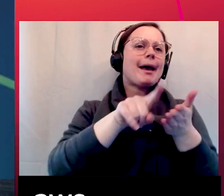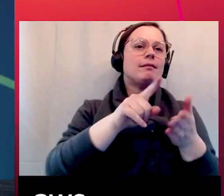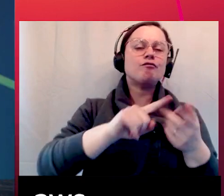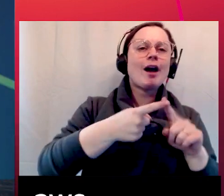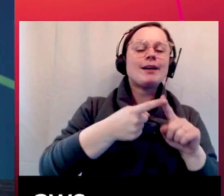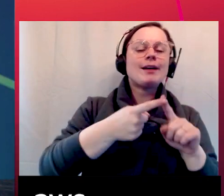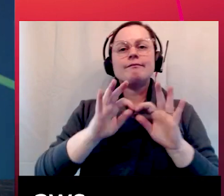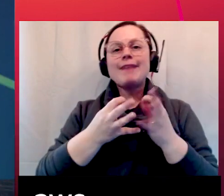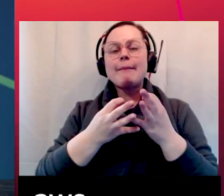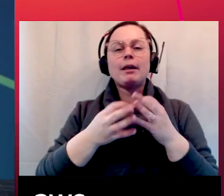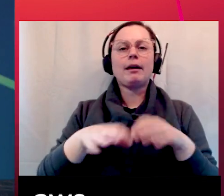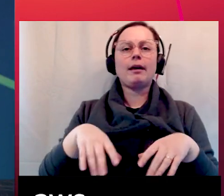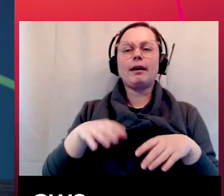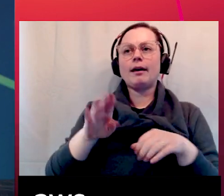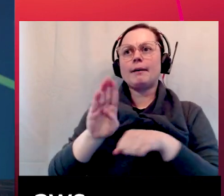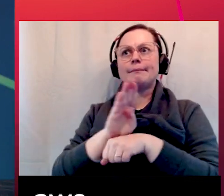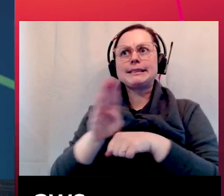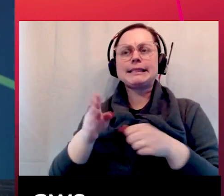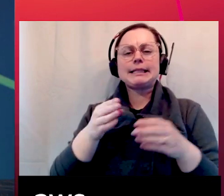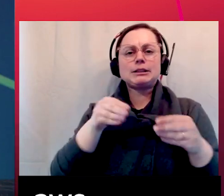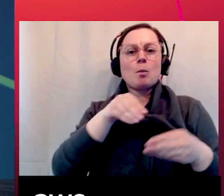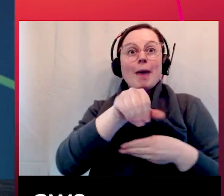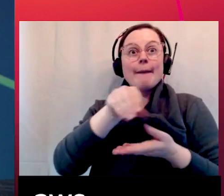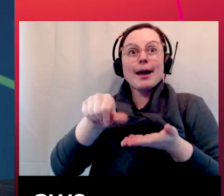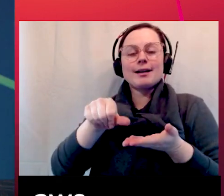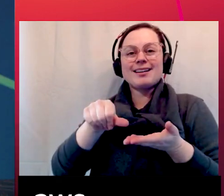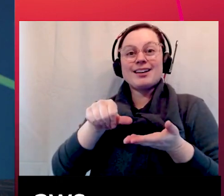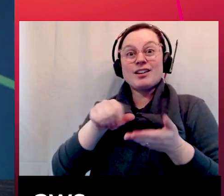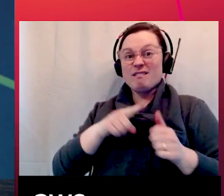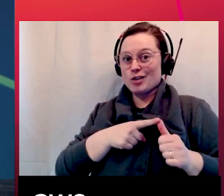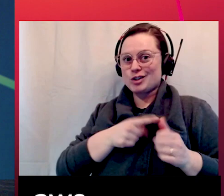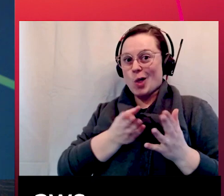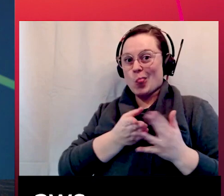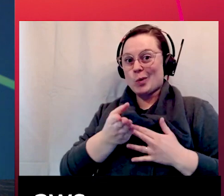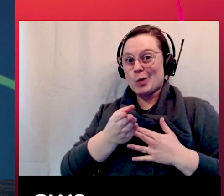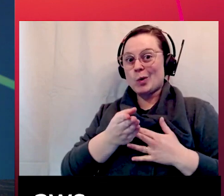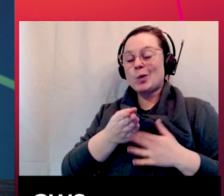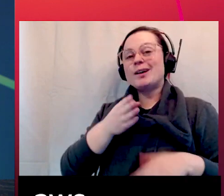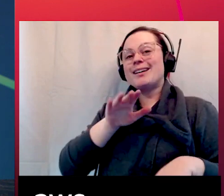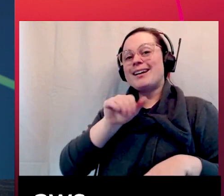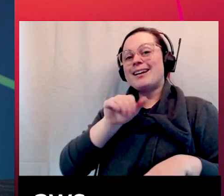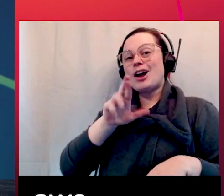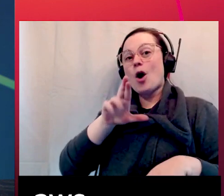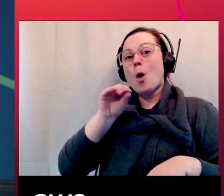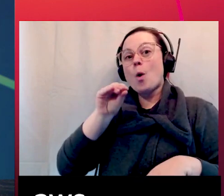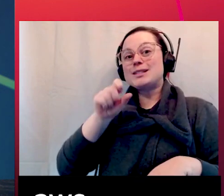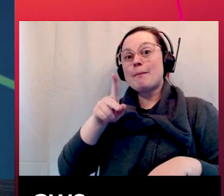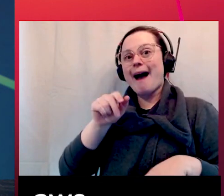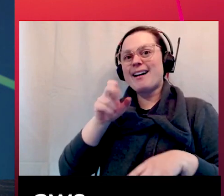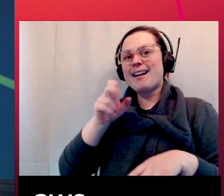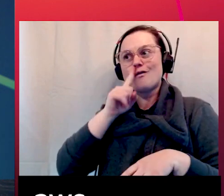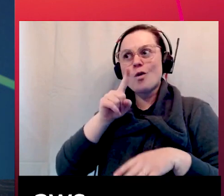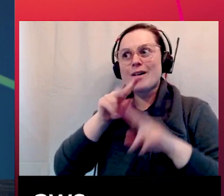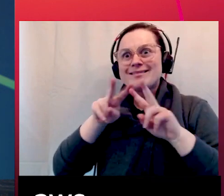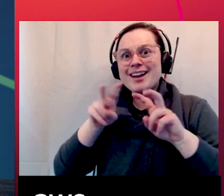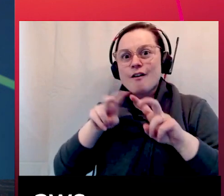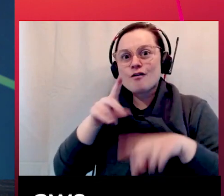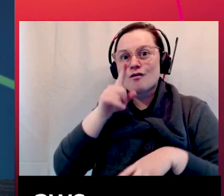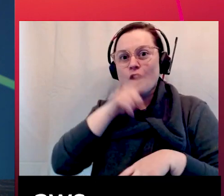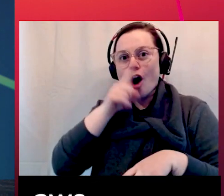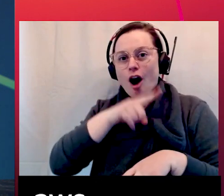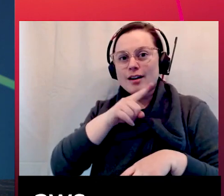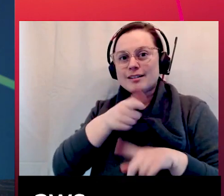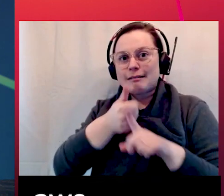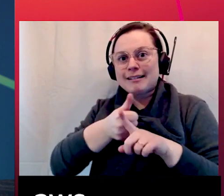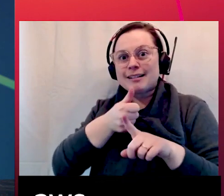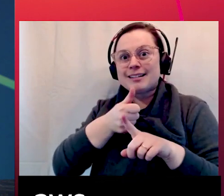whatever, it's actually going through Aerospike for fraud analysis in real time. You and I are not going to wait around for 20 seconds for PayPal to come